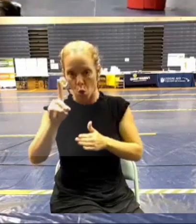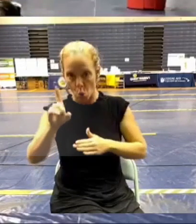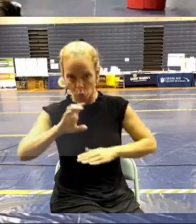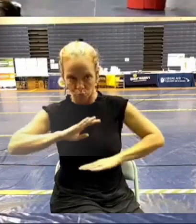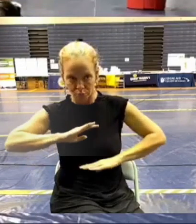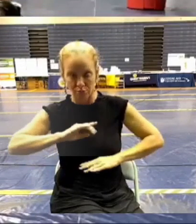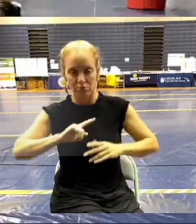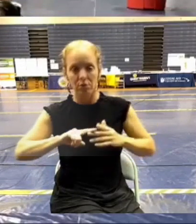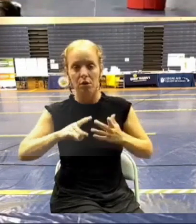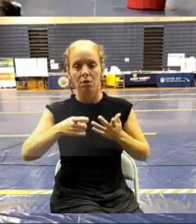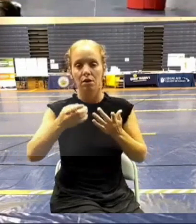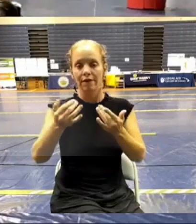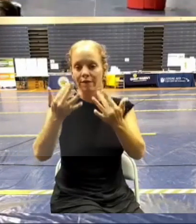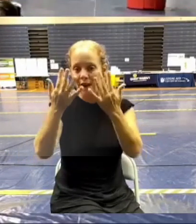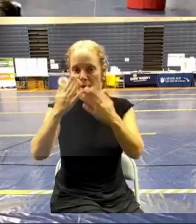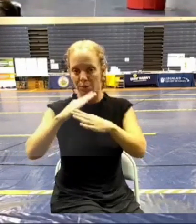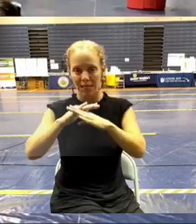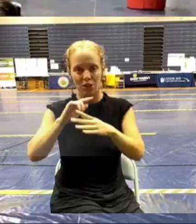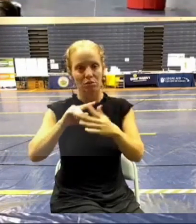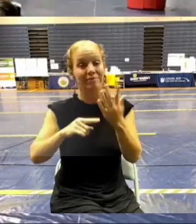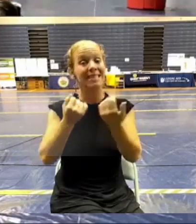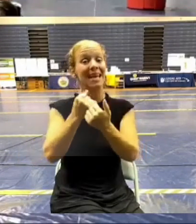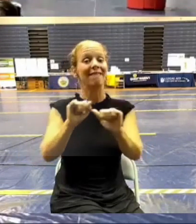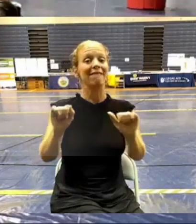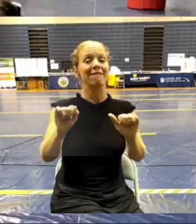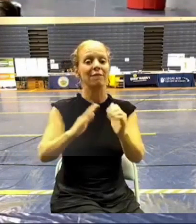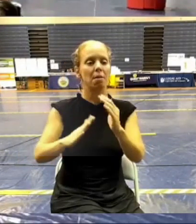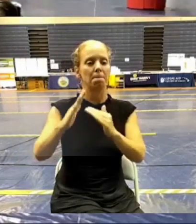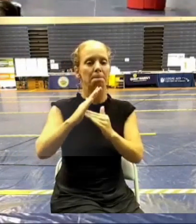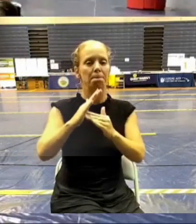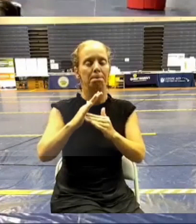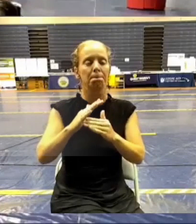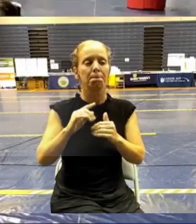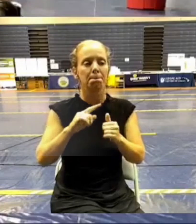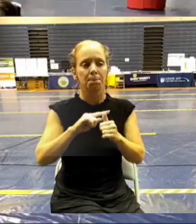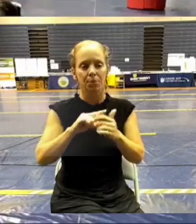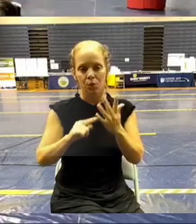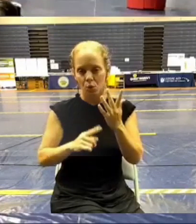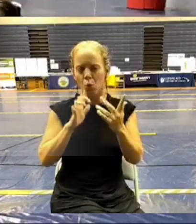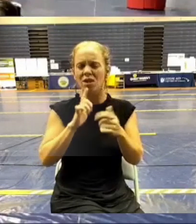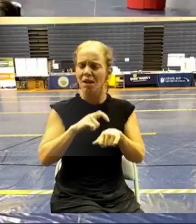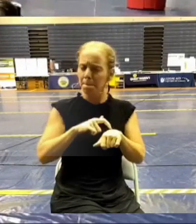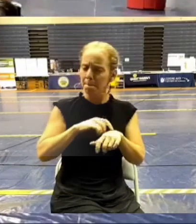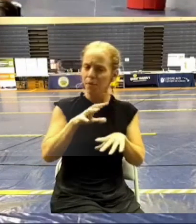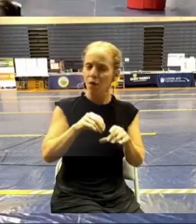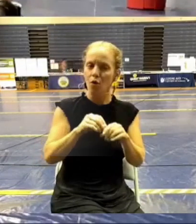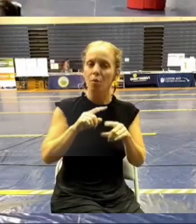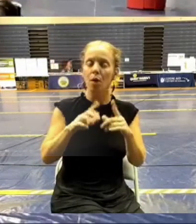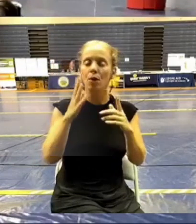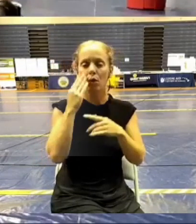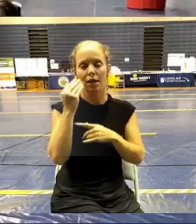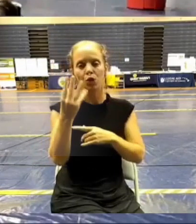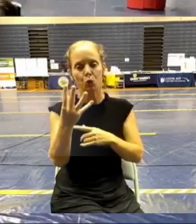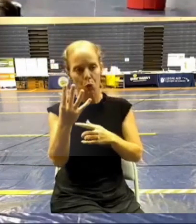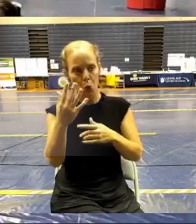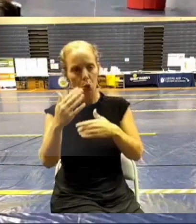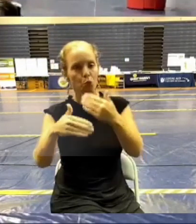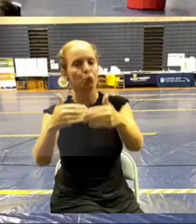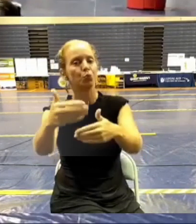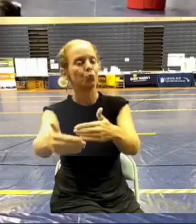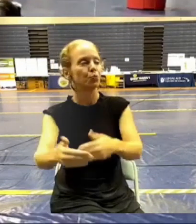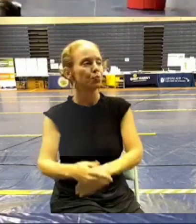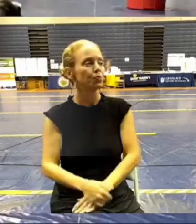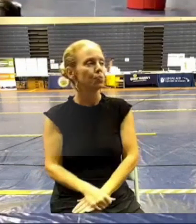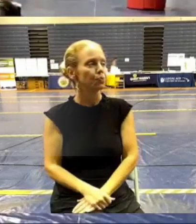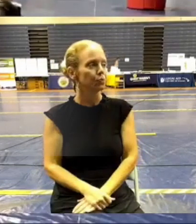make sure we have fire protection, all those kind of things. We don't want to put anyone in jeopardy. So but it will take some time. But we'll update you through this over time.